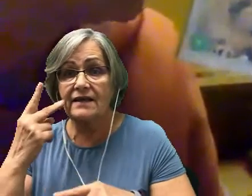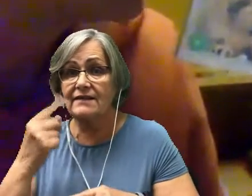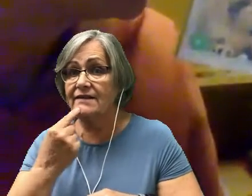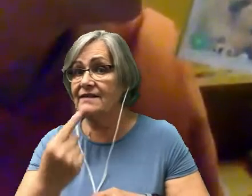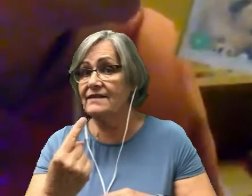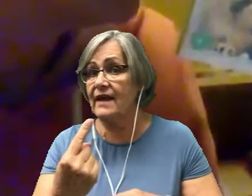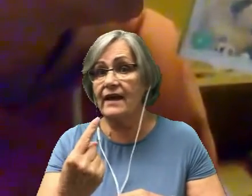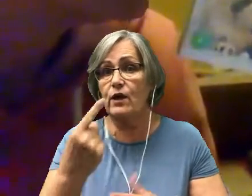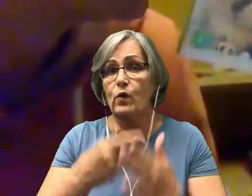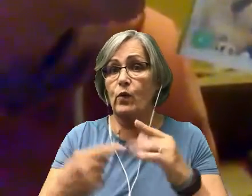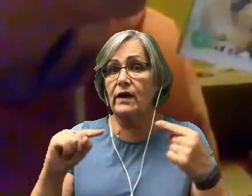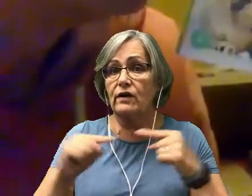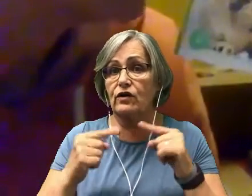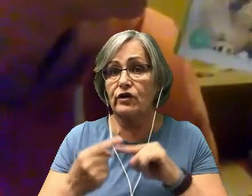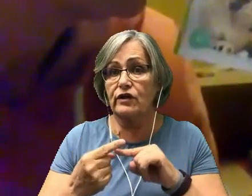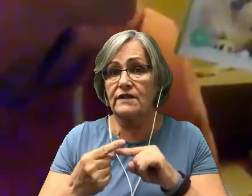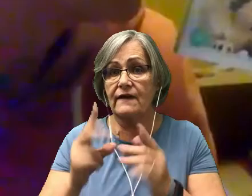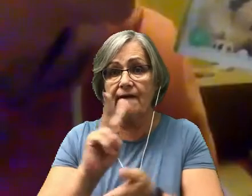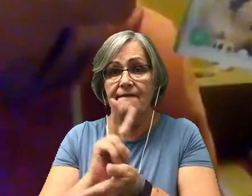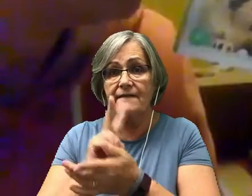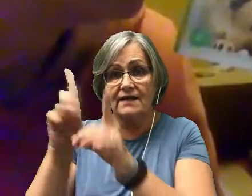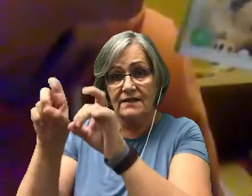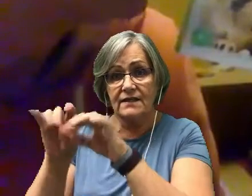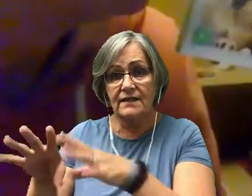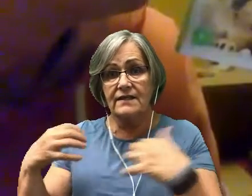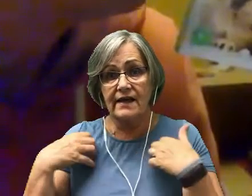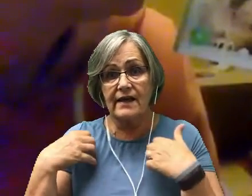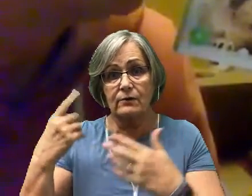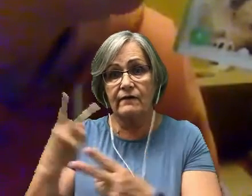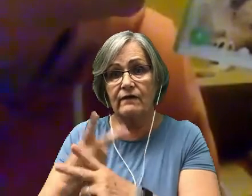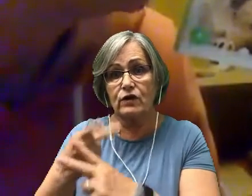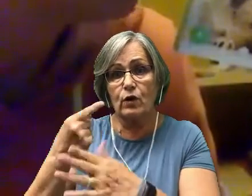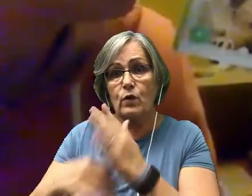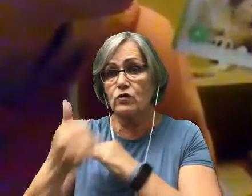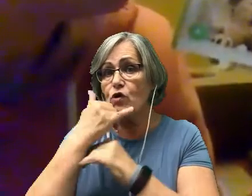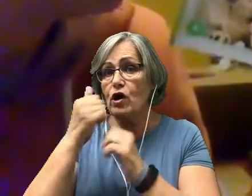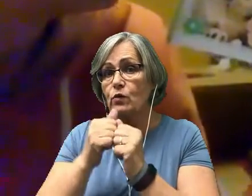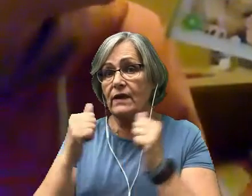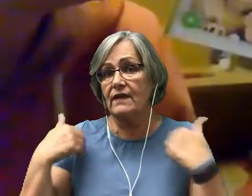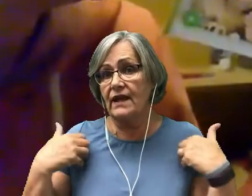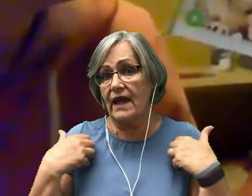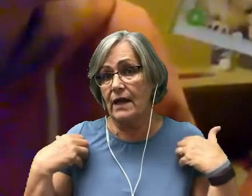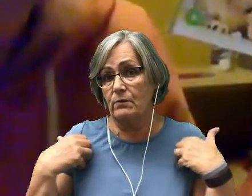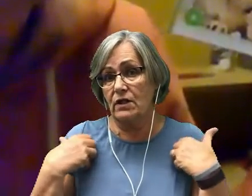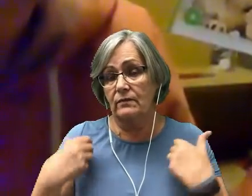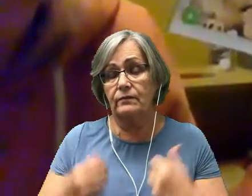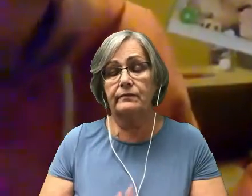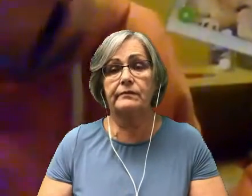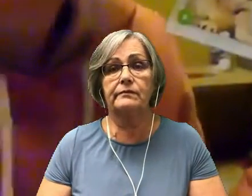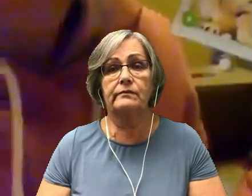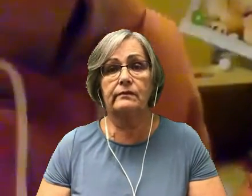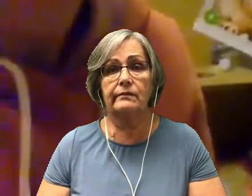Animals cannot say what hurts. Vets test animals. They find out what is wrong with animals.